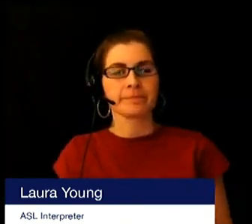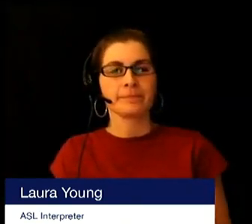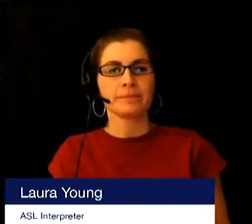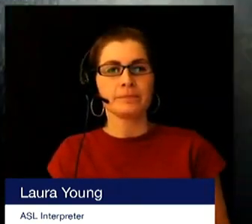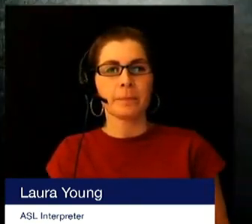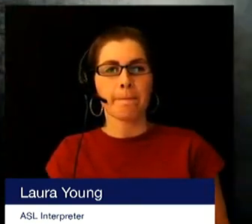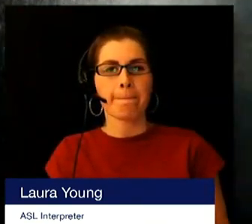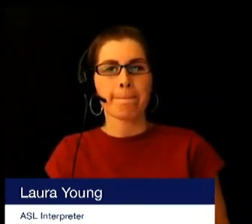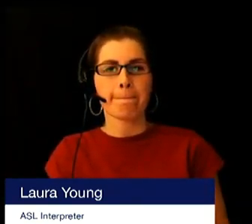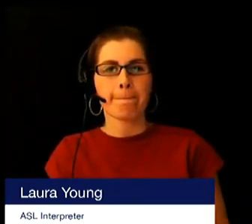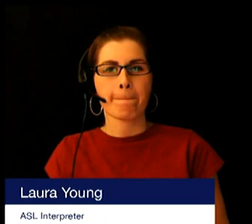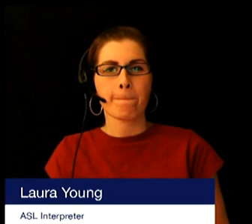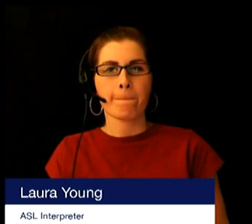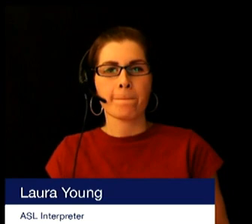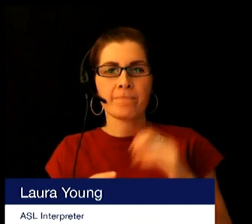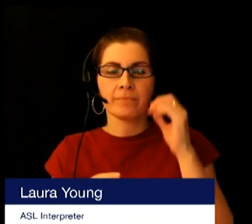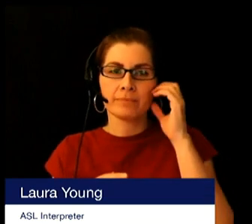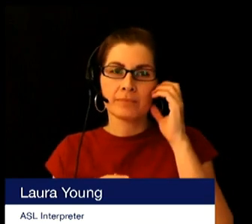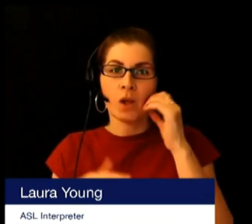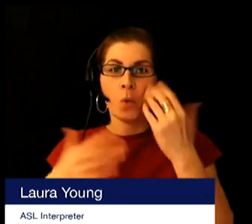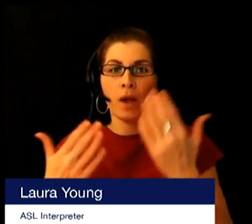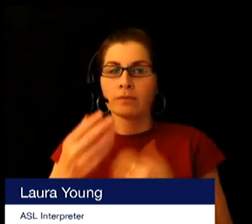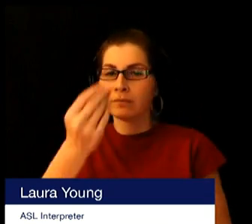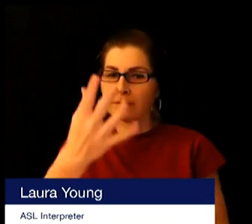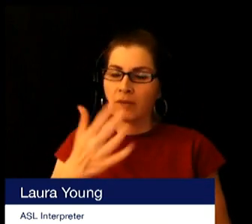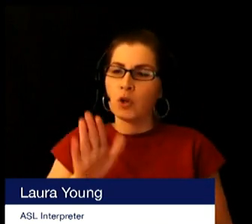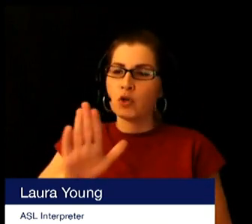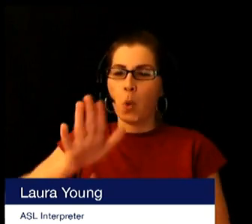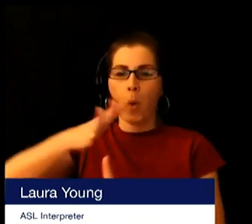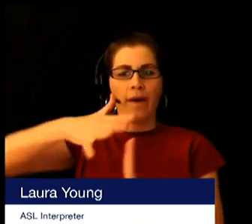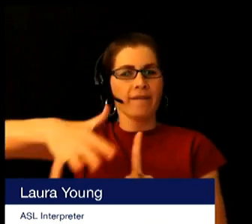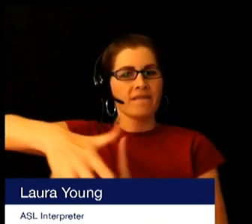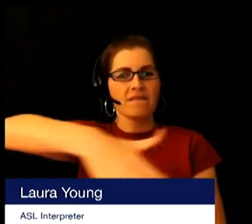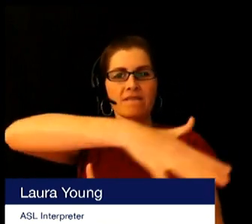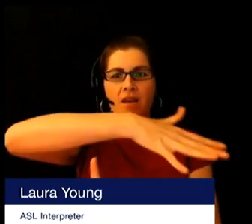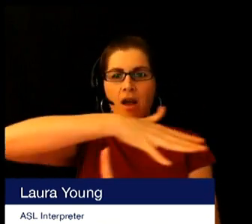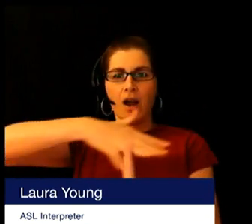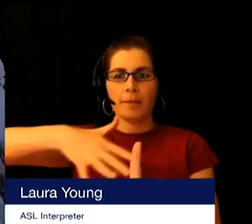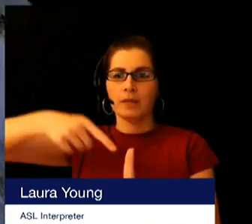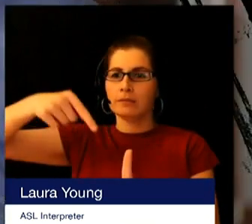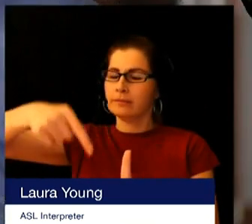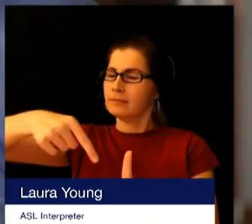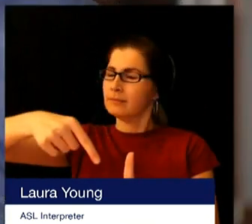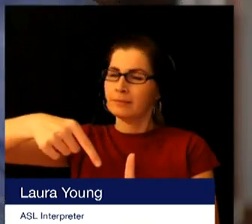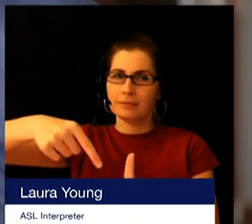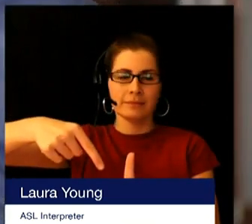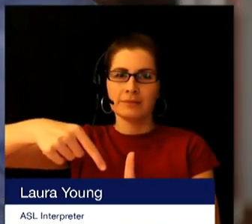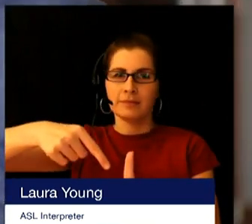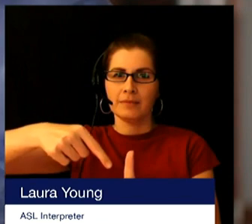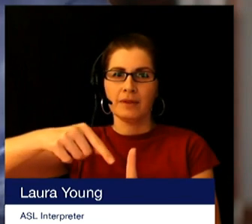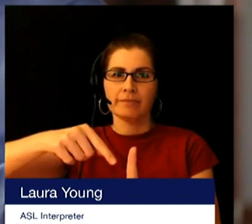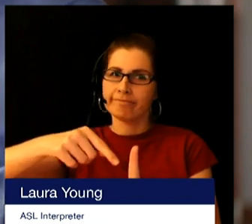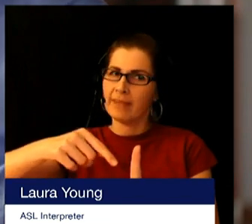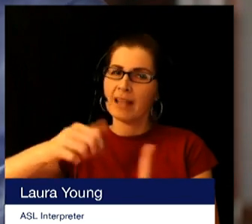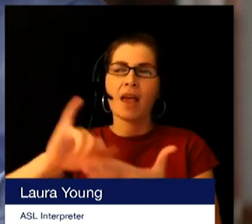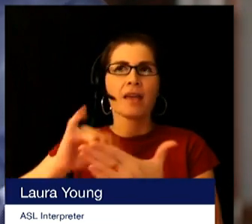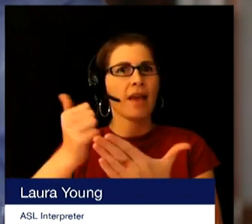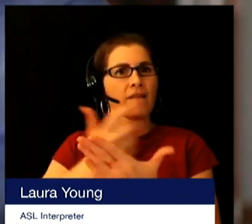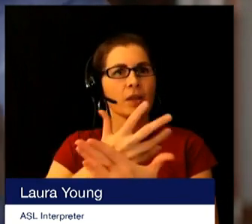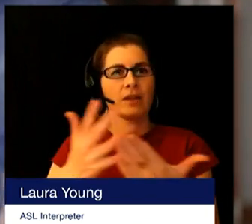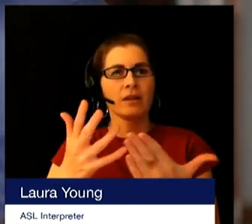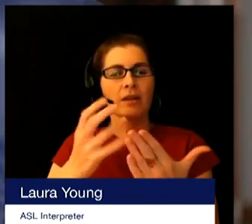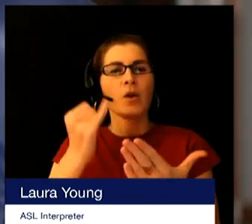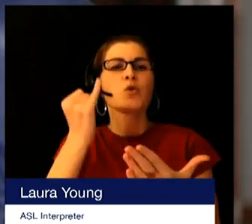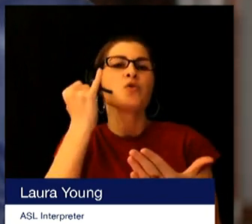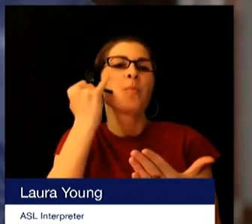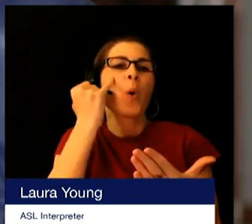Well, your environment is everything. I'd like to believe that if I was born not on the east side of my